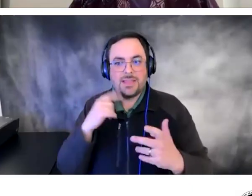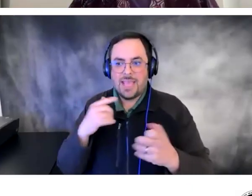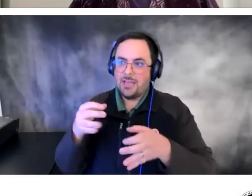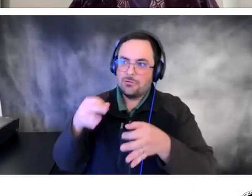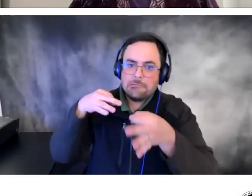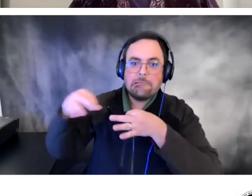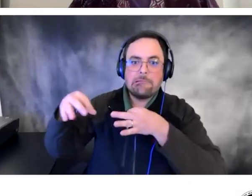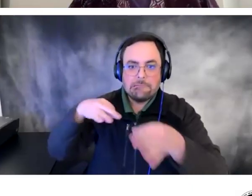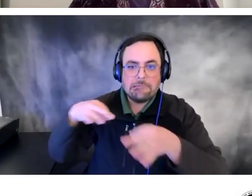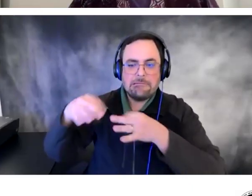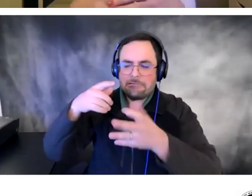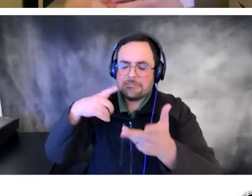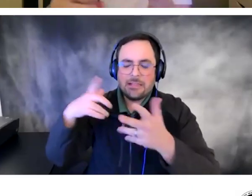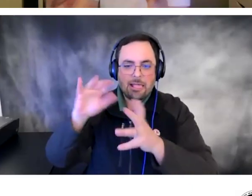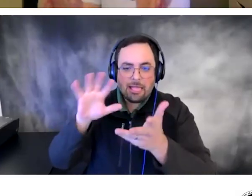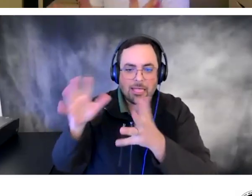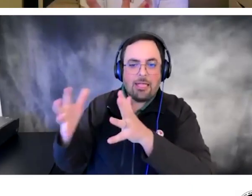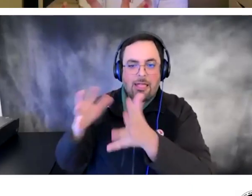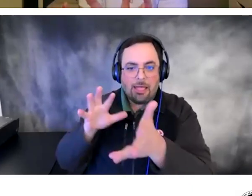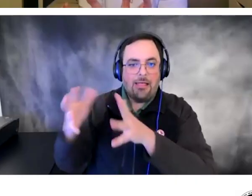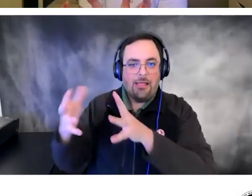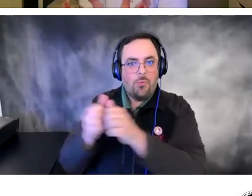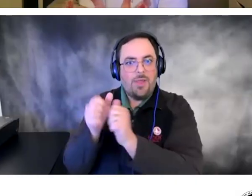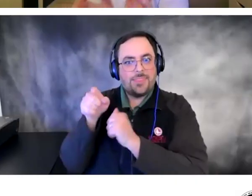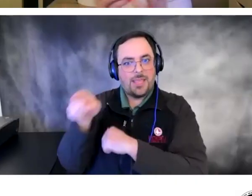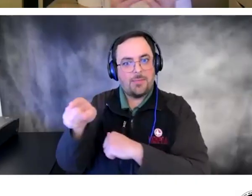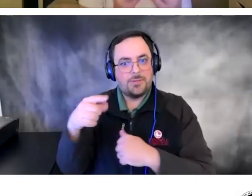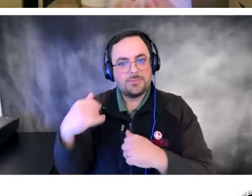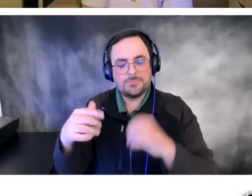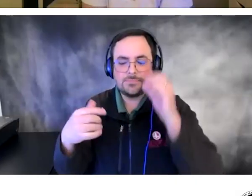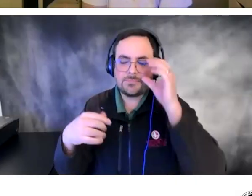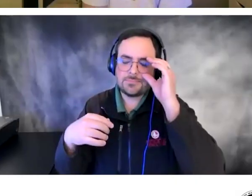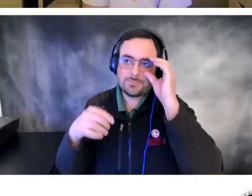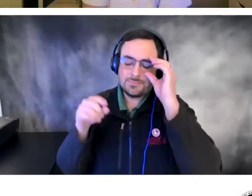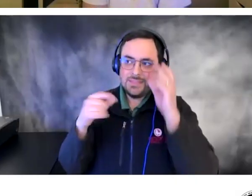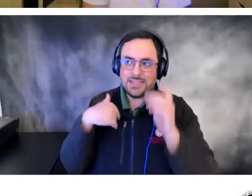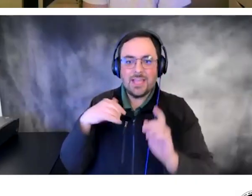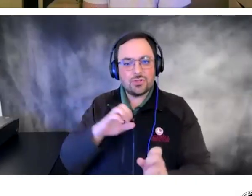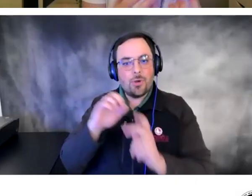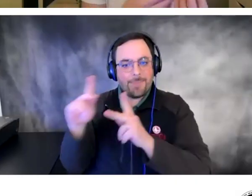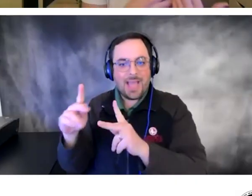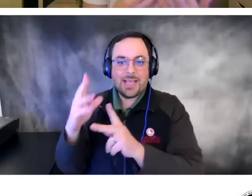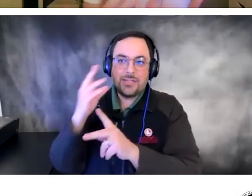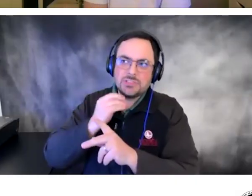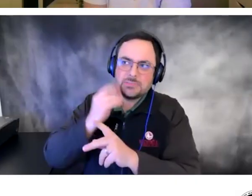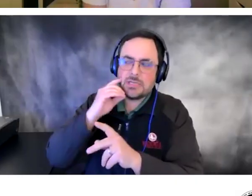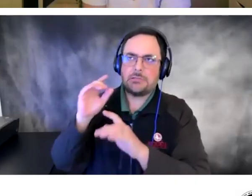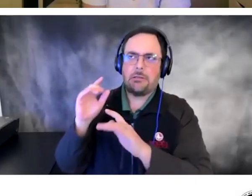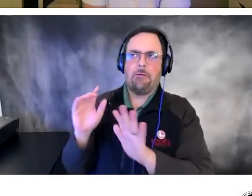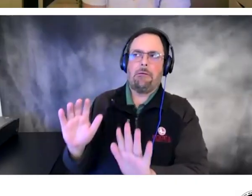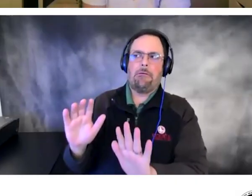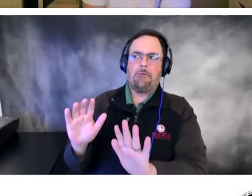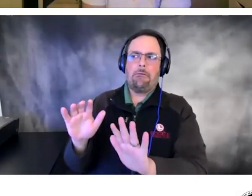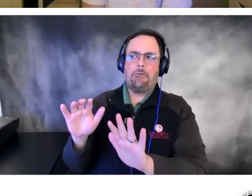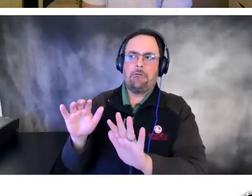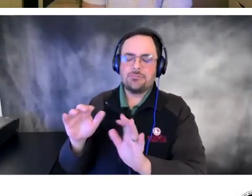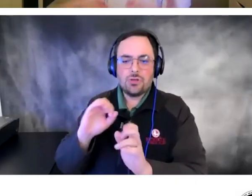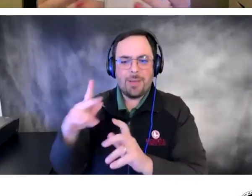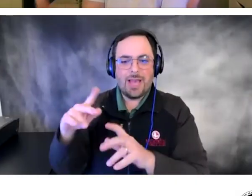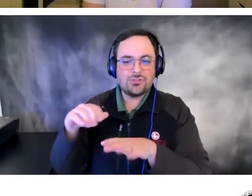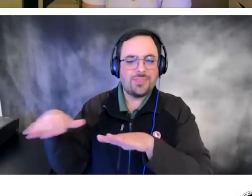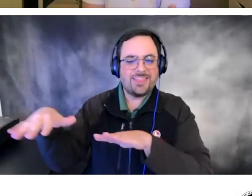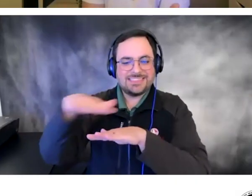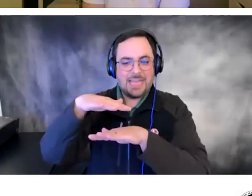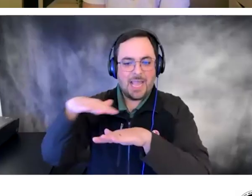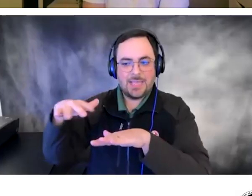finally had to sort of use what you were talking about tonight, take him back. He had to experience, he had to go back to the Yeah. site, and